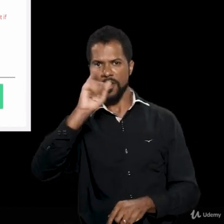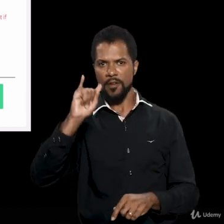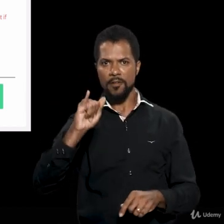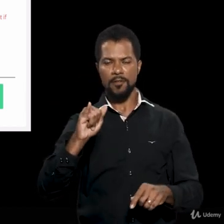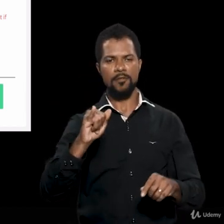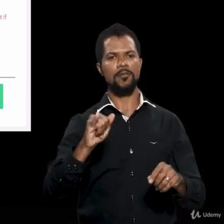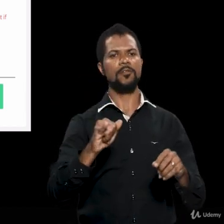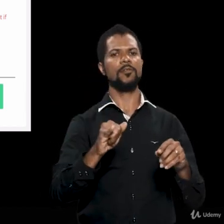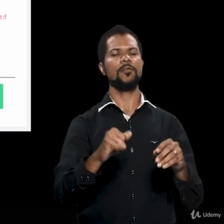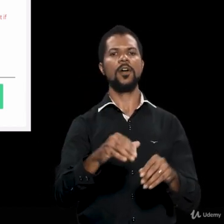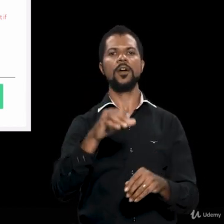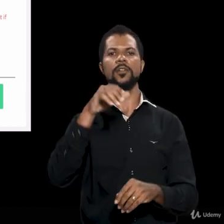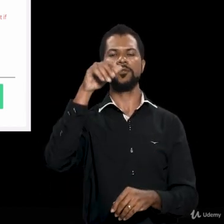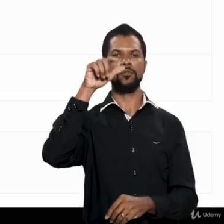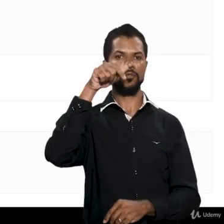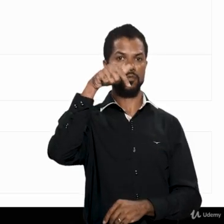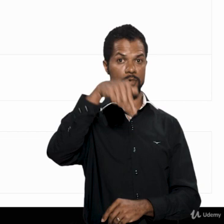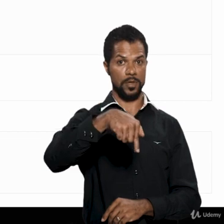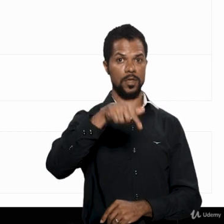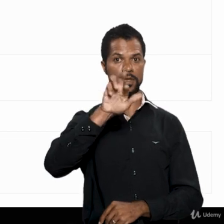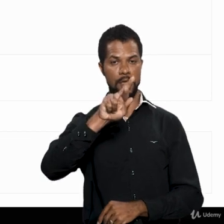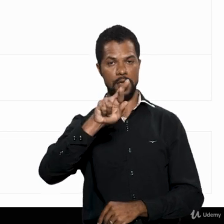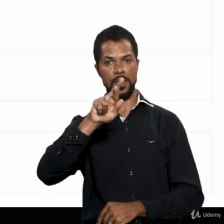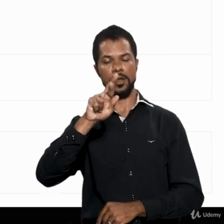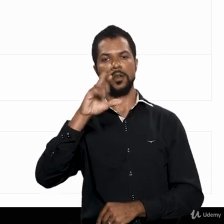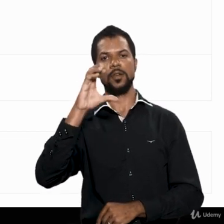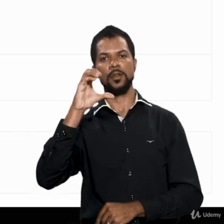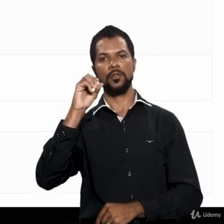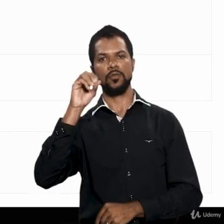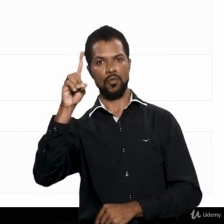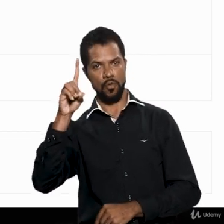and you're going to scan the QR code, okay?